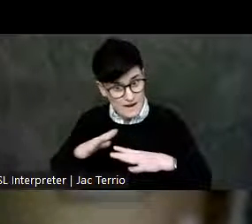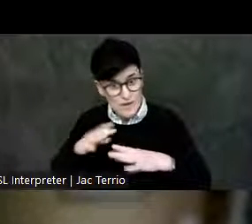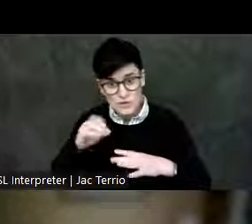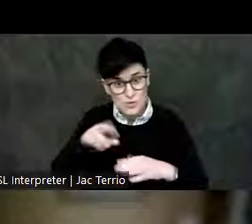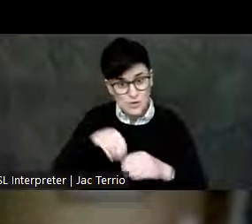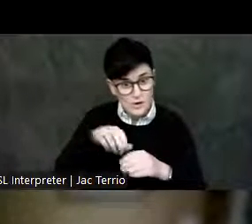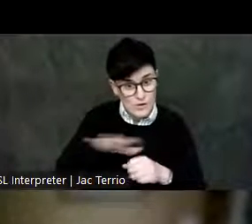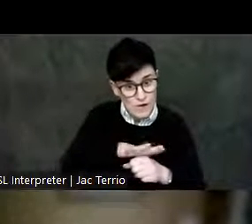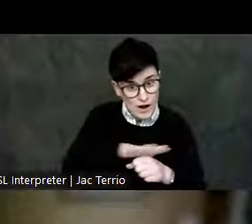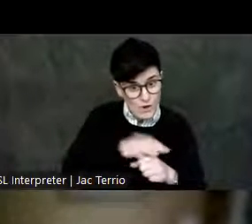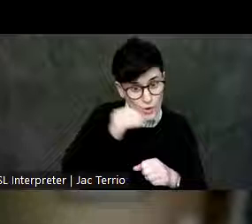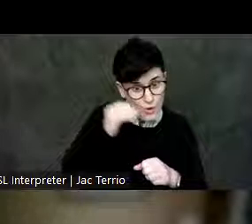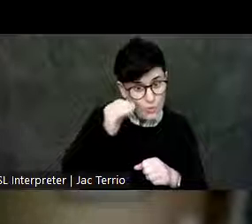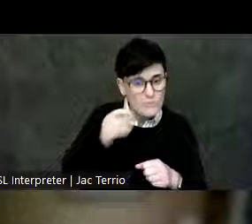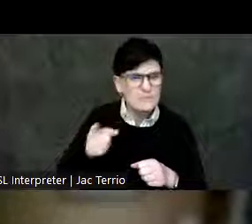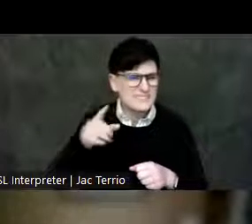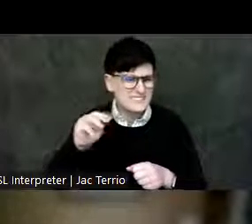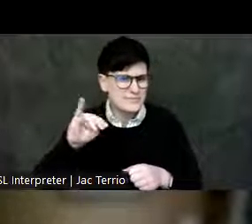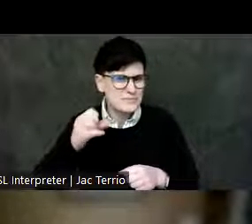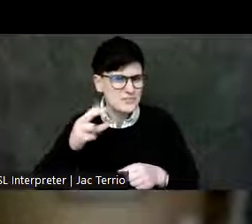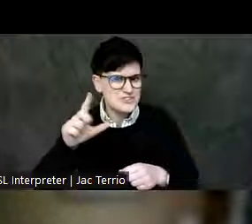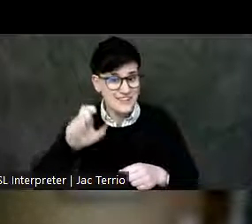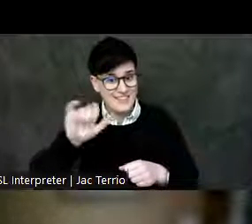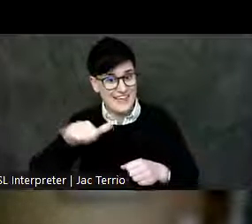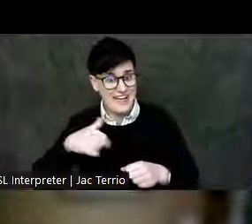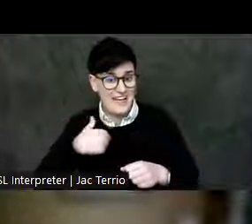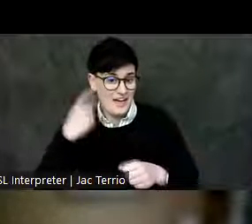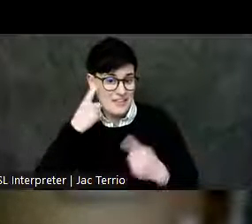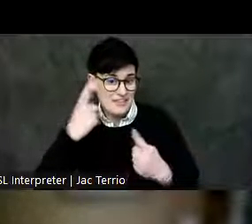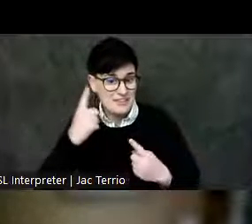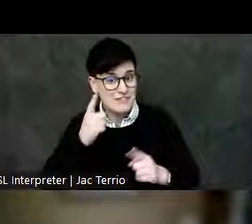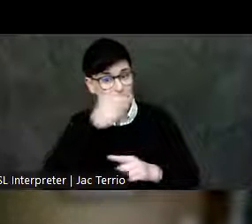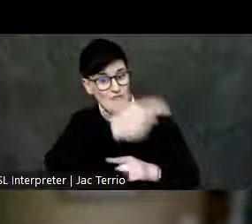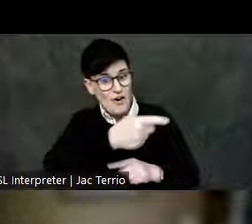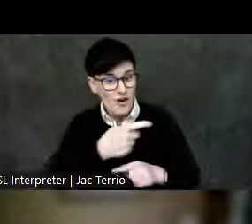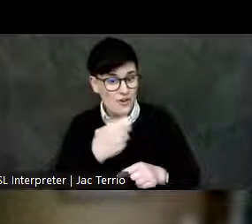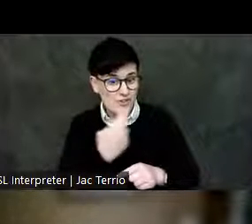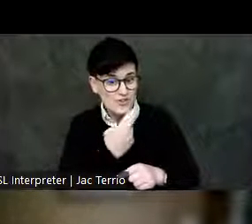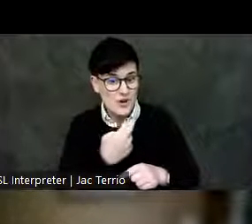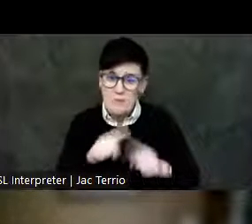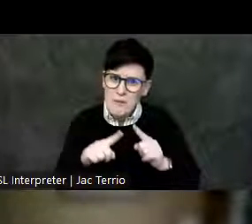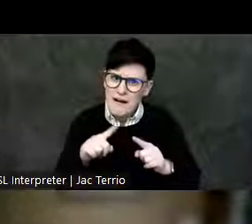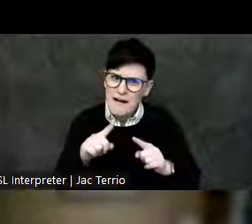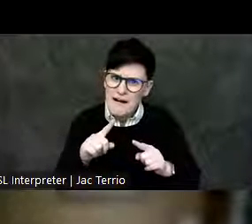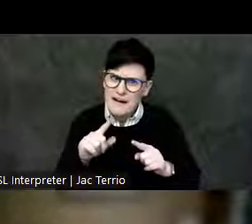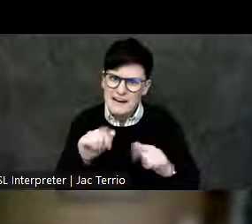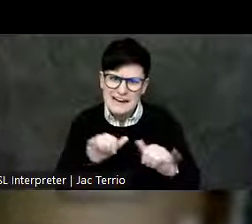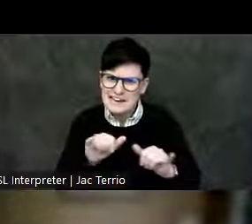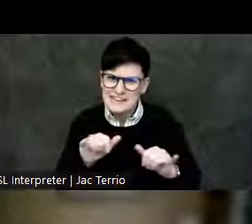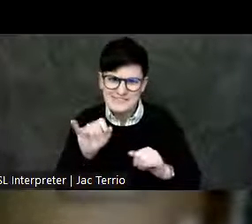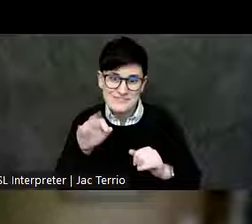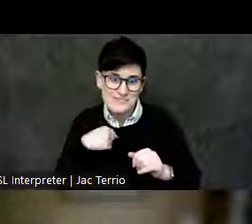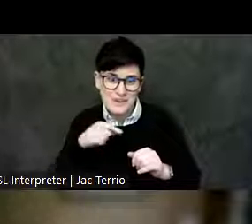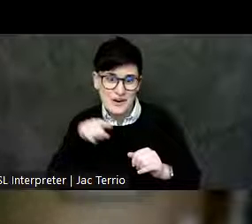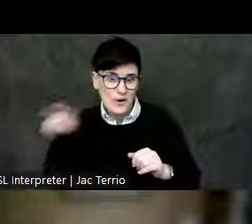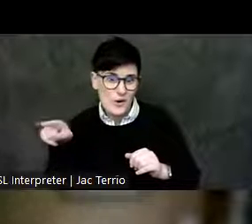honestly, in my mind, that's what it was going far away. But then I thought, no, actually, because even if I go, the other side of the state, I'm